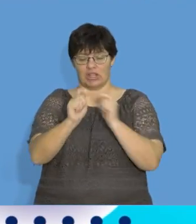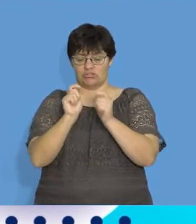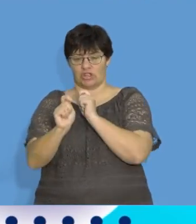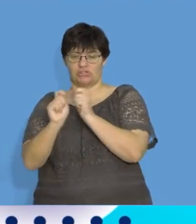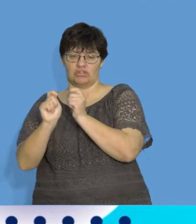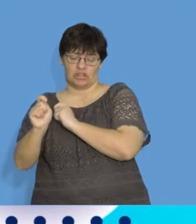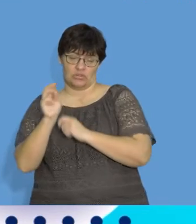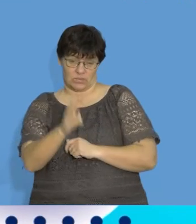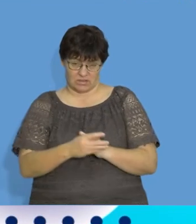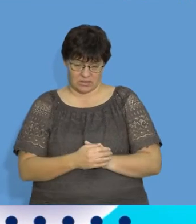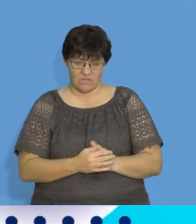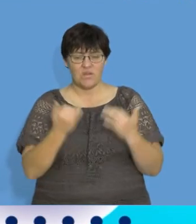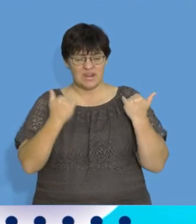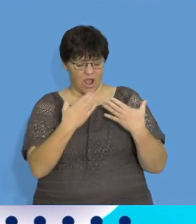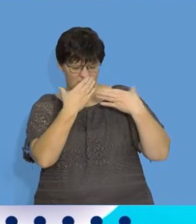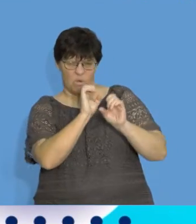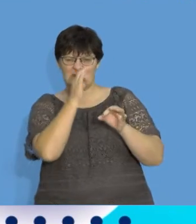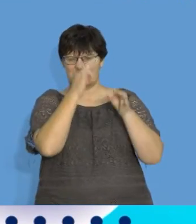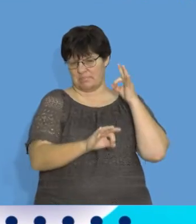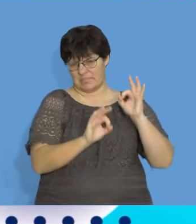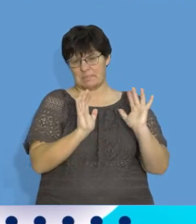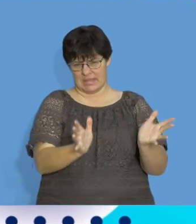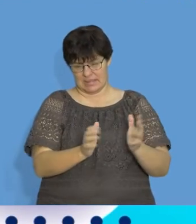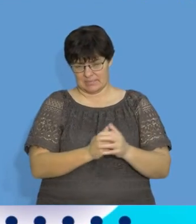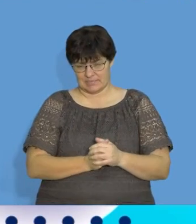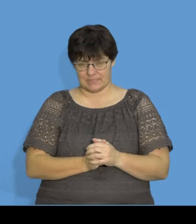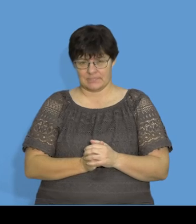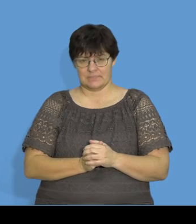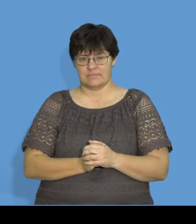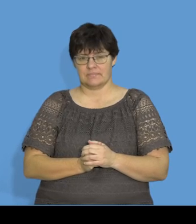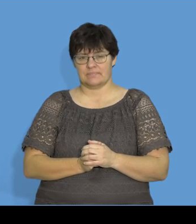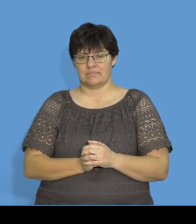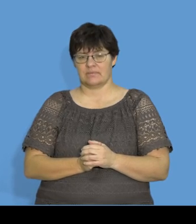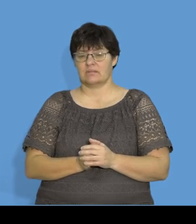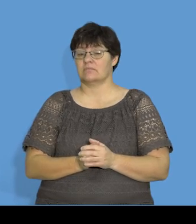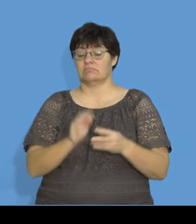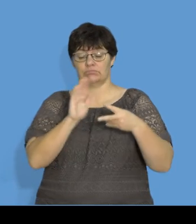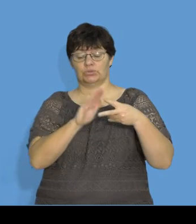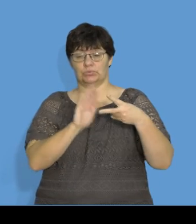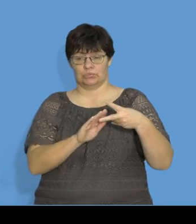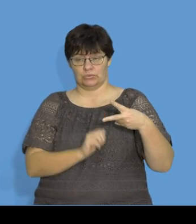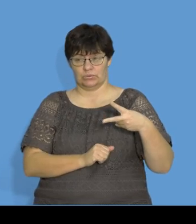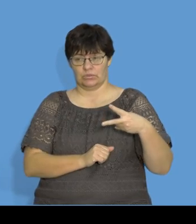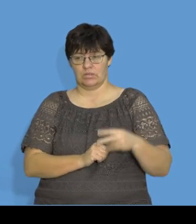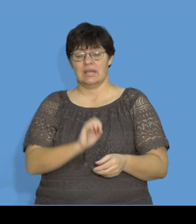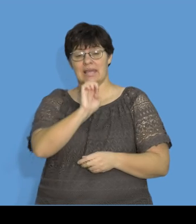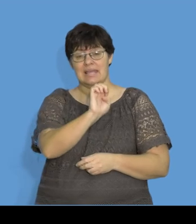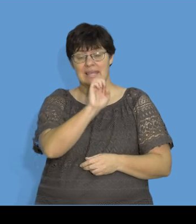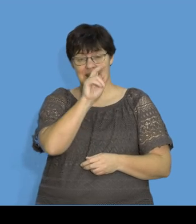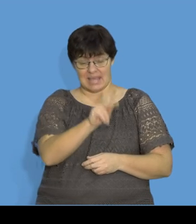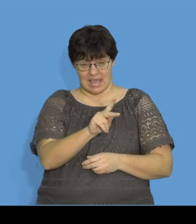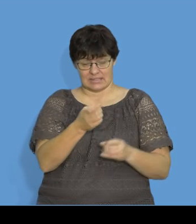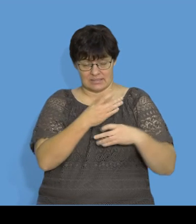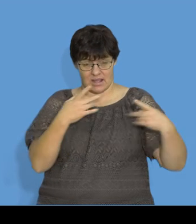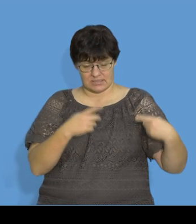changing. So for now, we're just going to simplify it, all right? They ask for two things. Calculate his kinetic energy